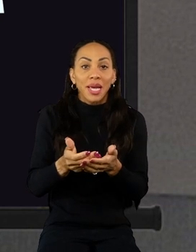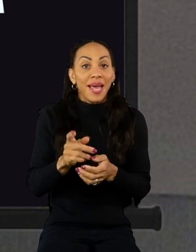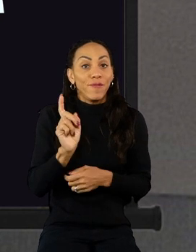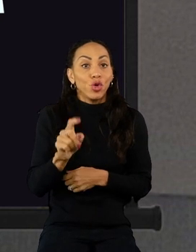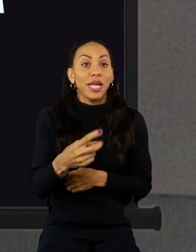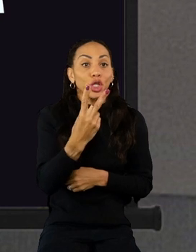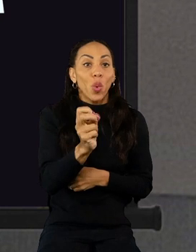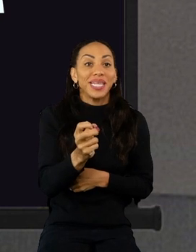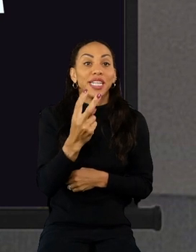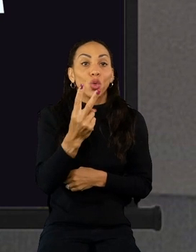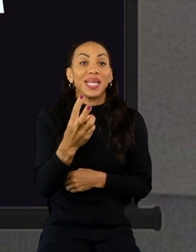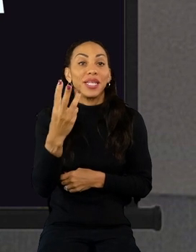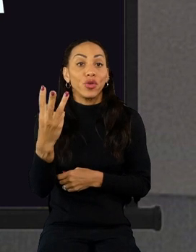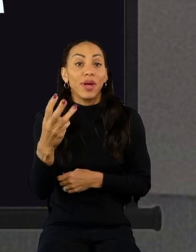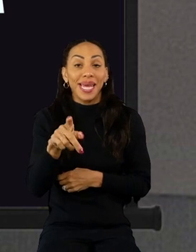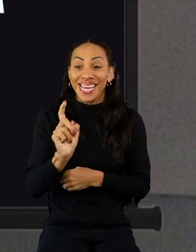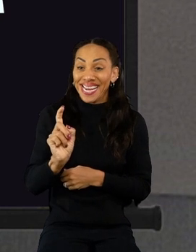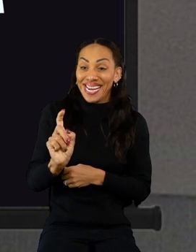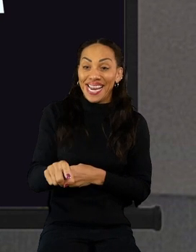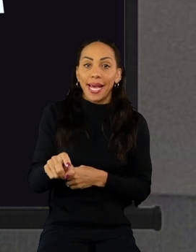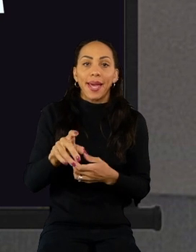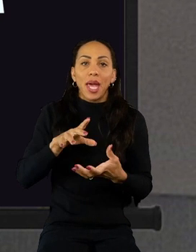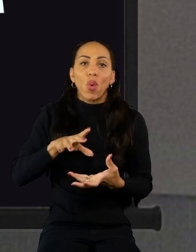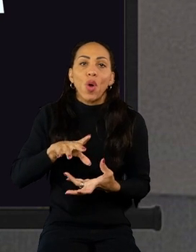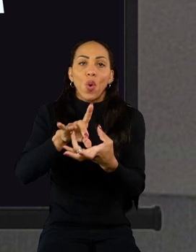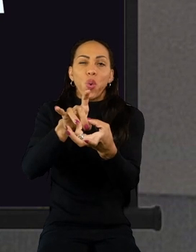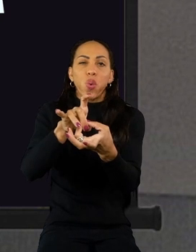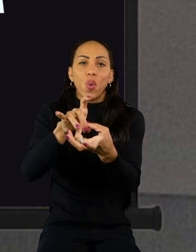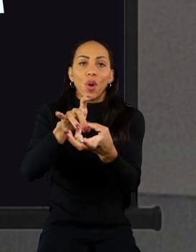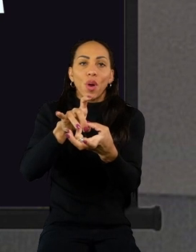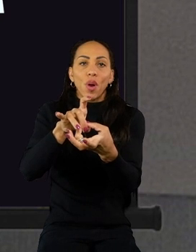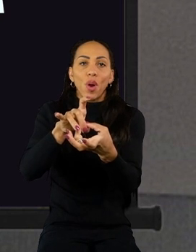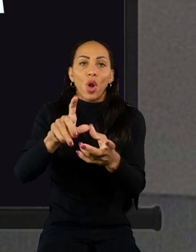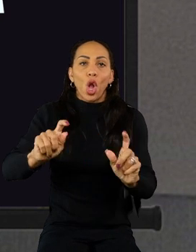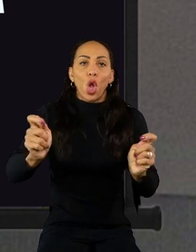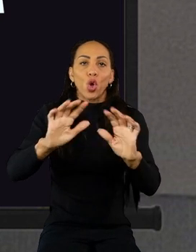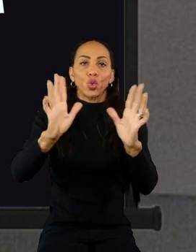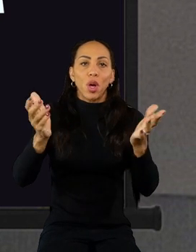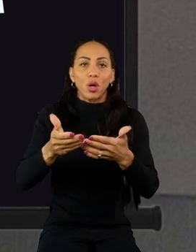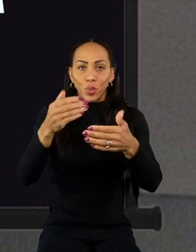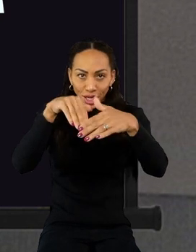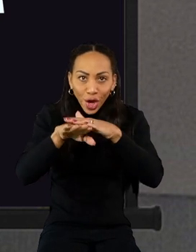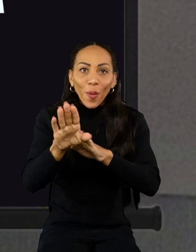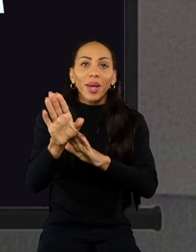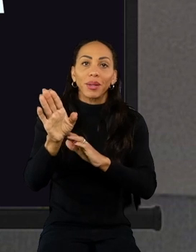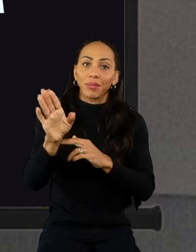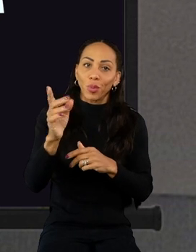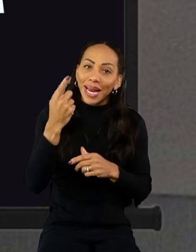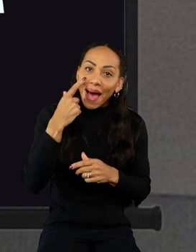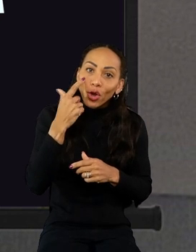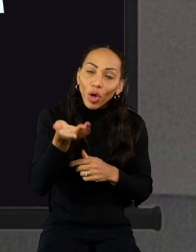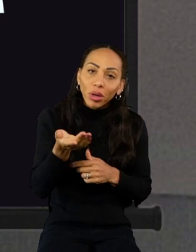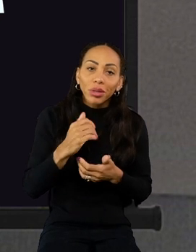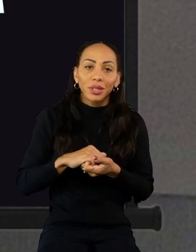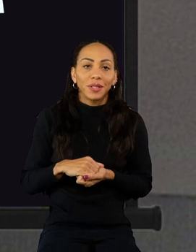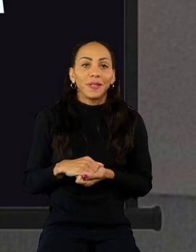on 2023 onwards within that slide, it would take us to the website for Locked World. Okay. We can maybe have a wee